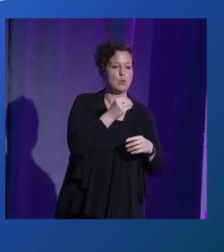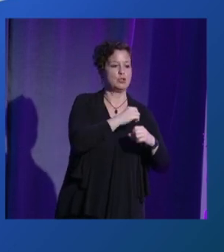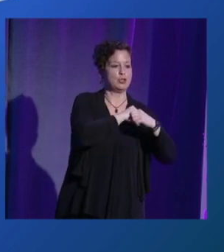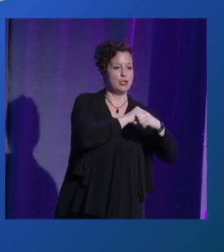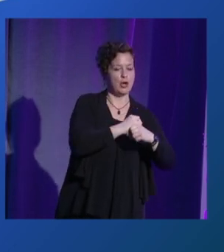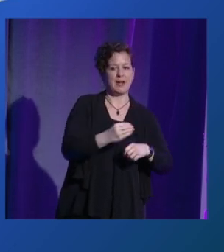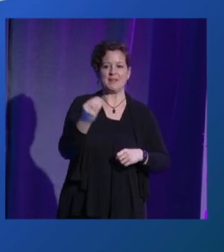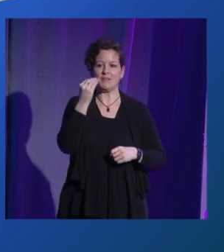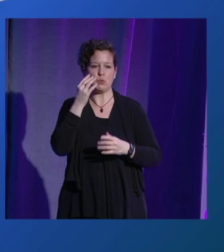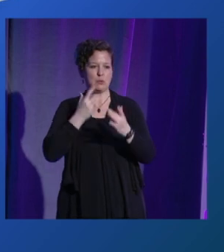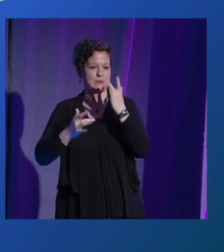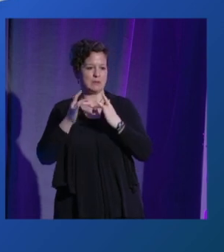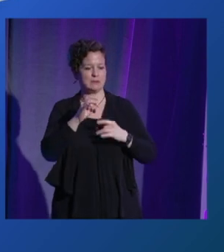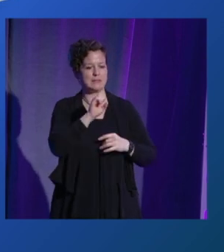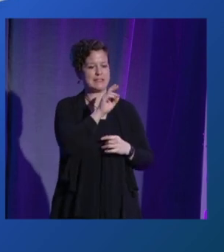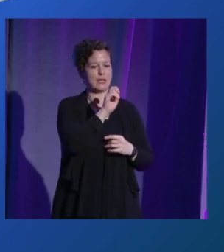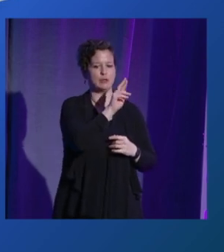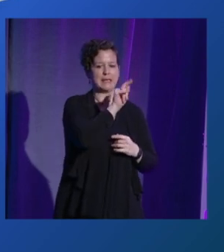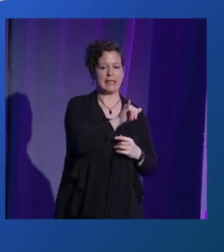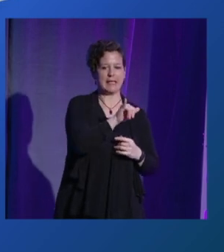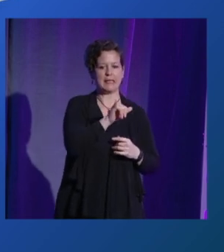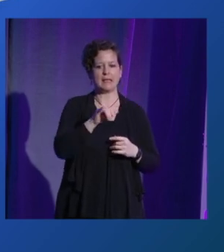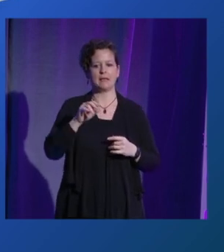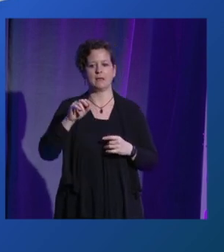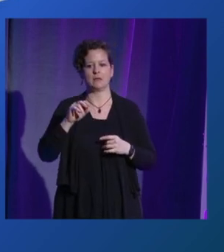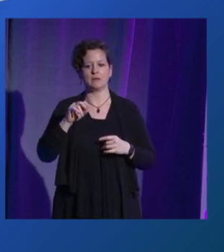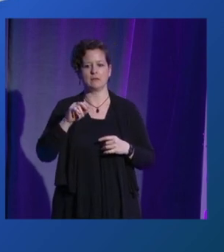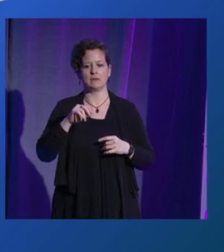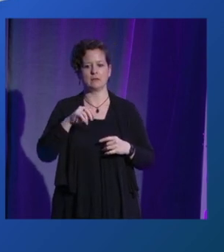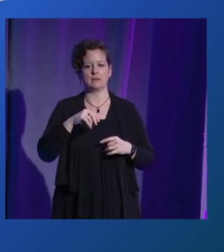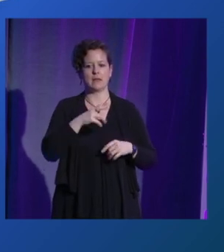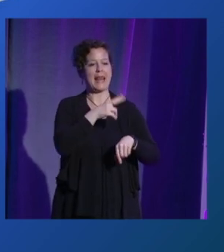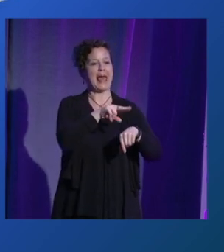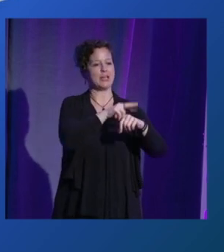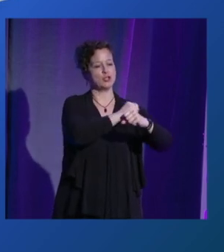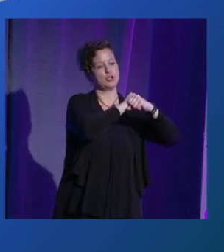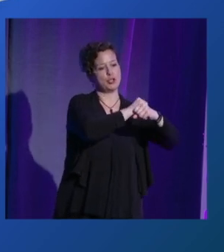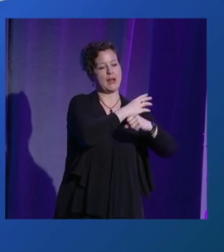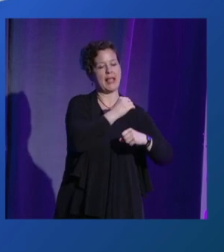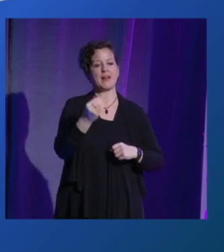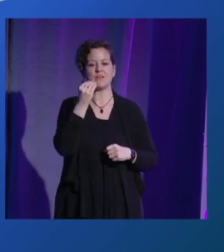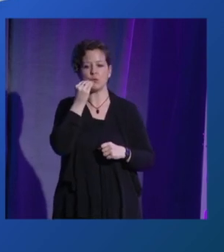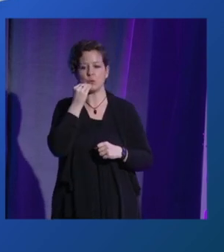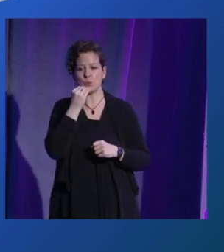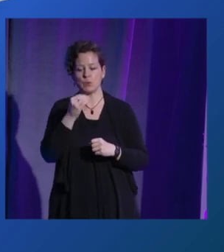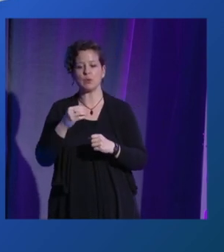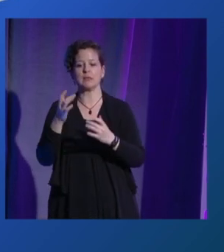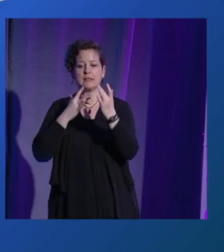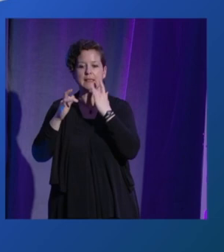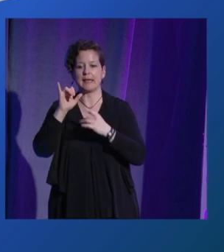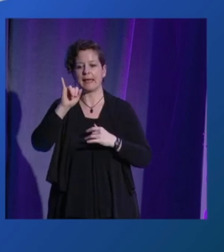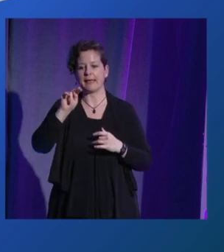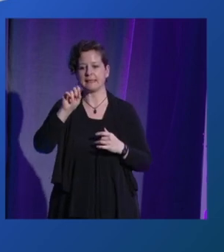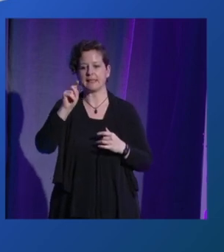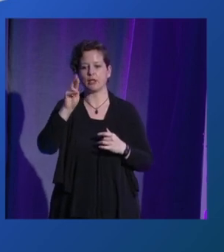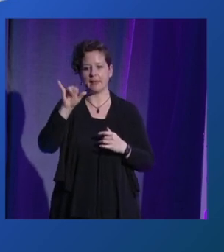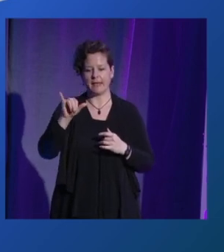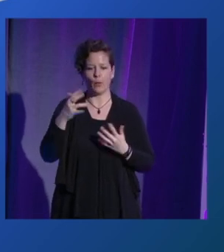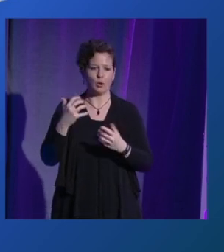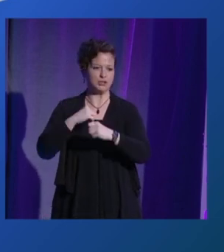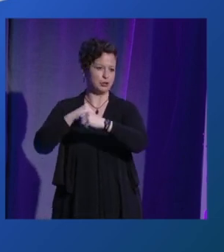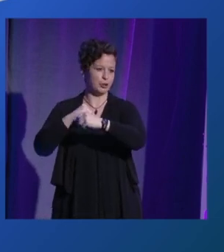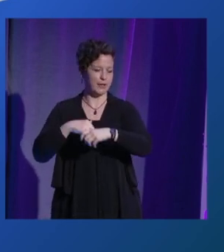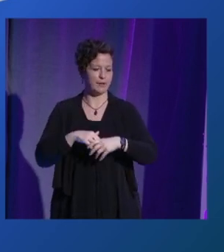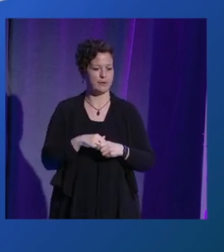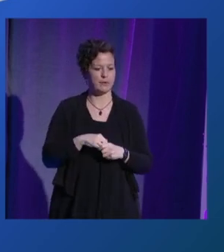intertwined I'm curious in your in your intro you mentioned climate security and nga's program um in